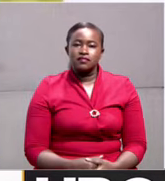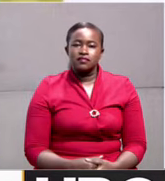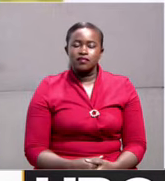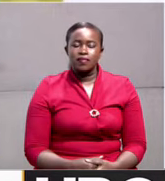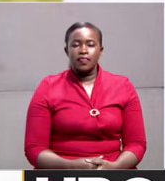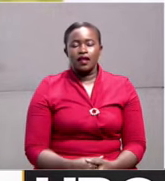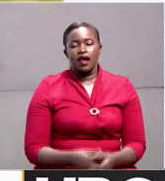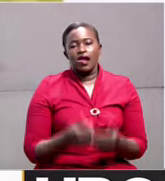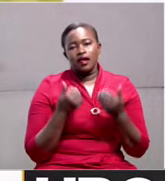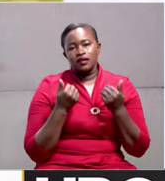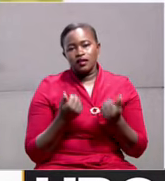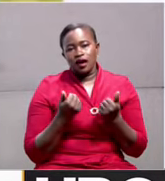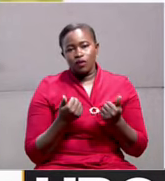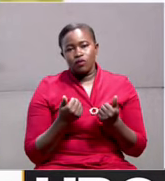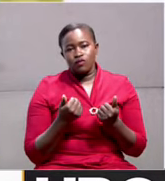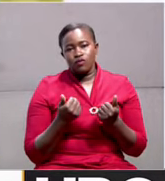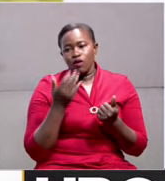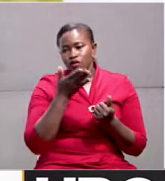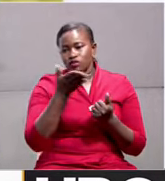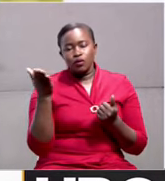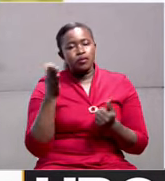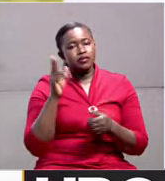Now those people,